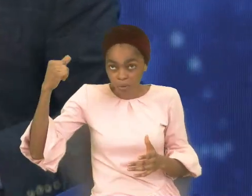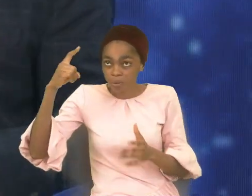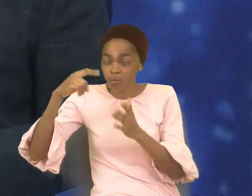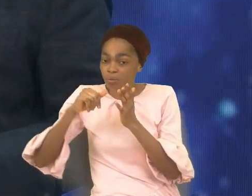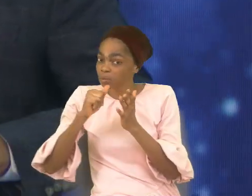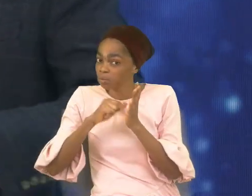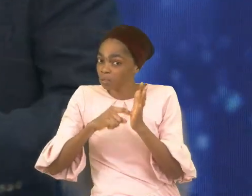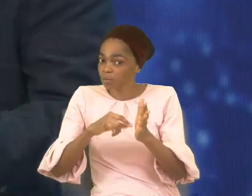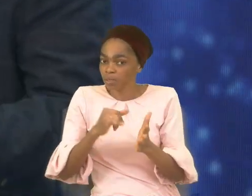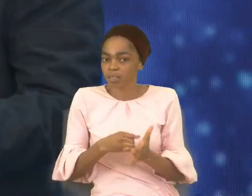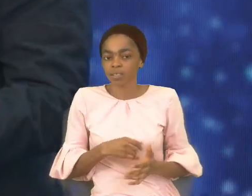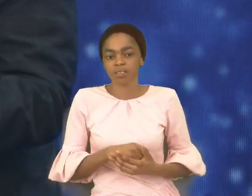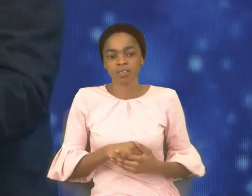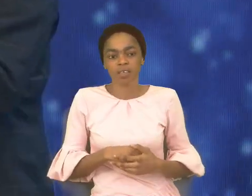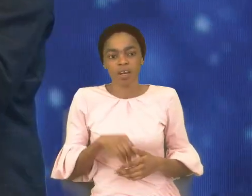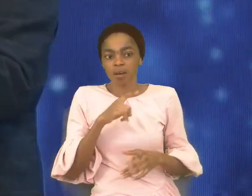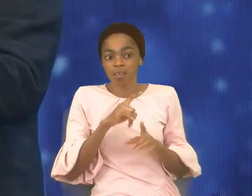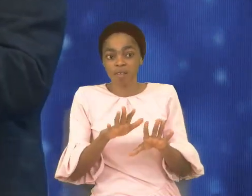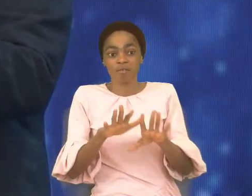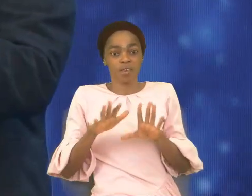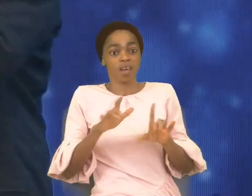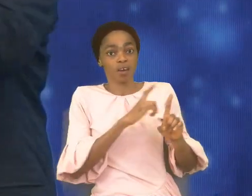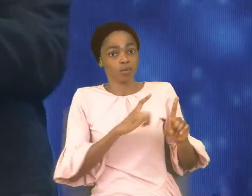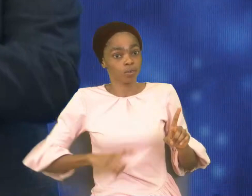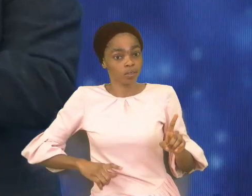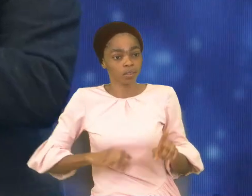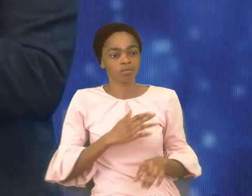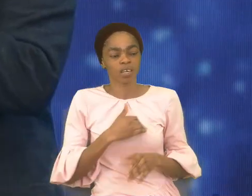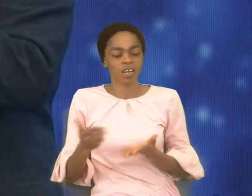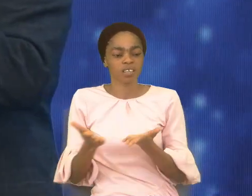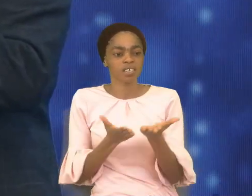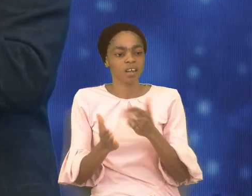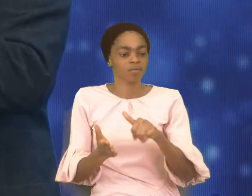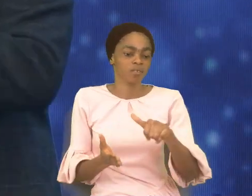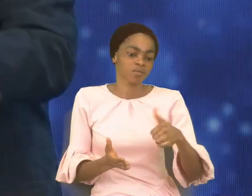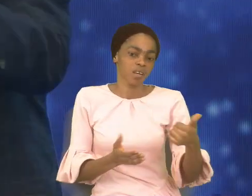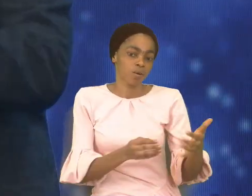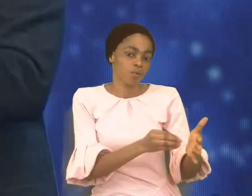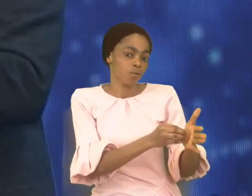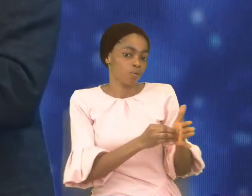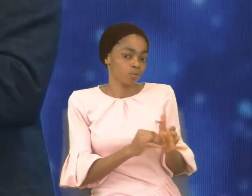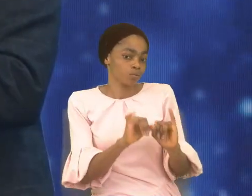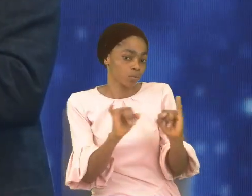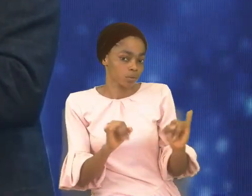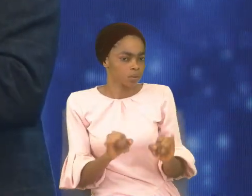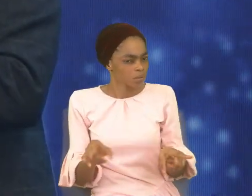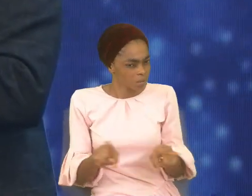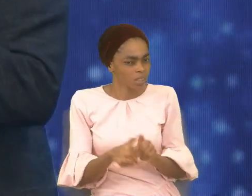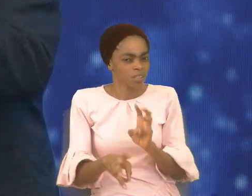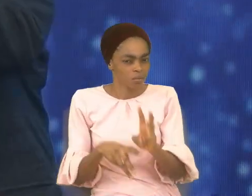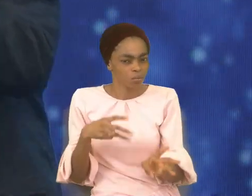of the world are. They can come for religious festival, religious